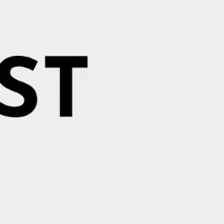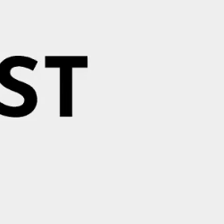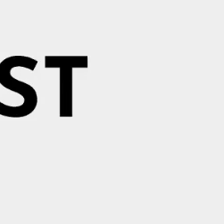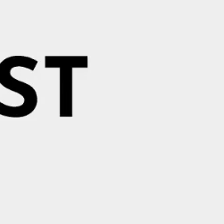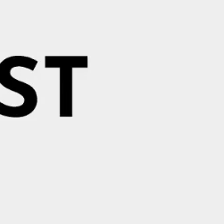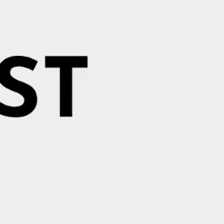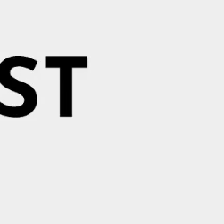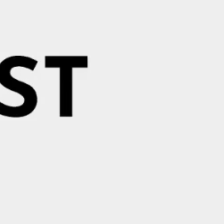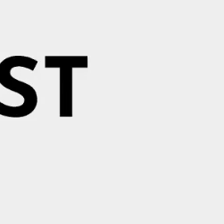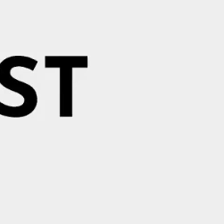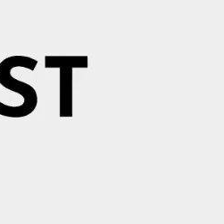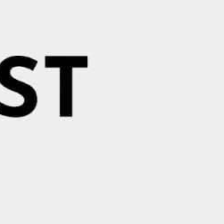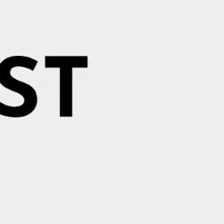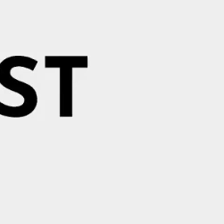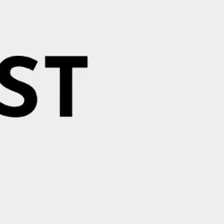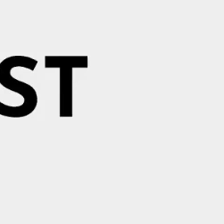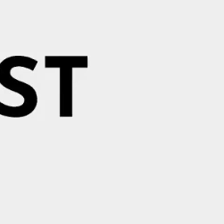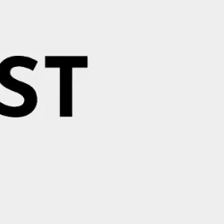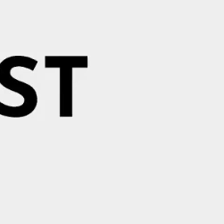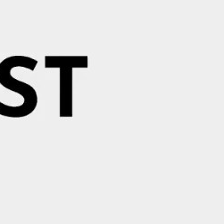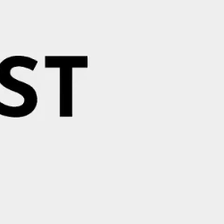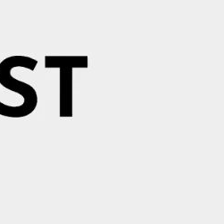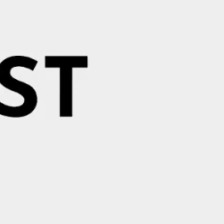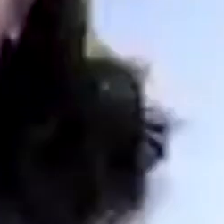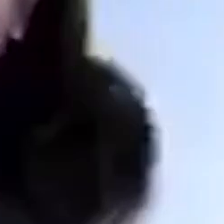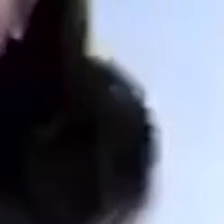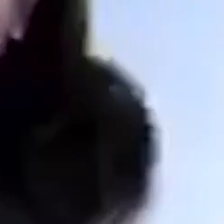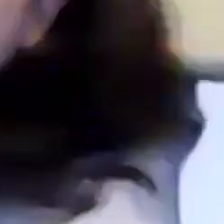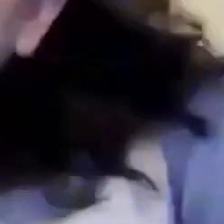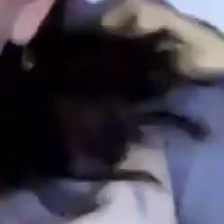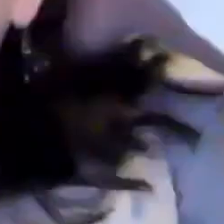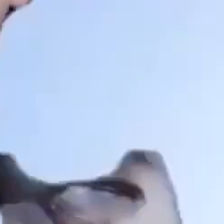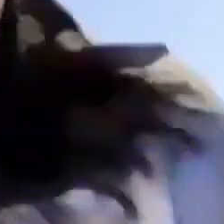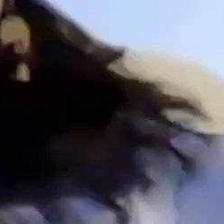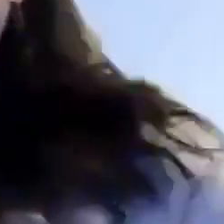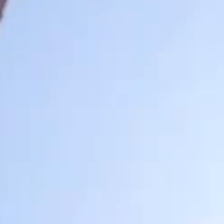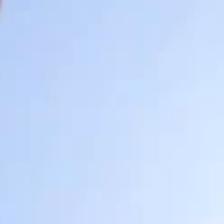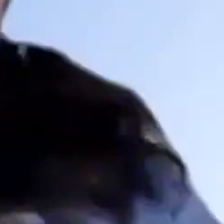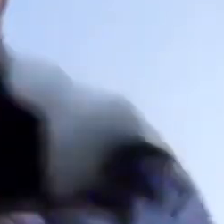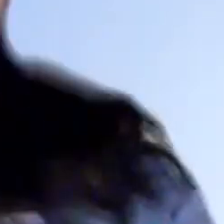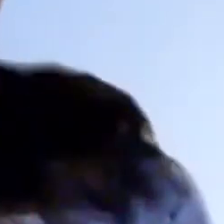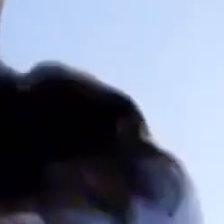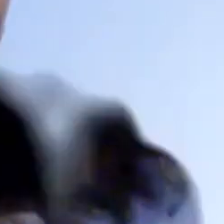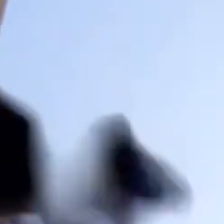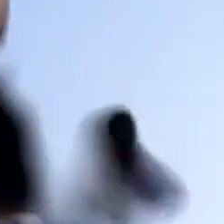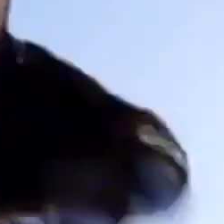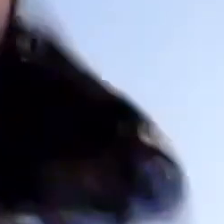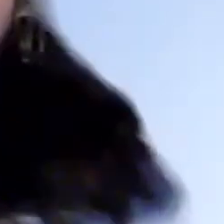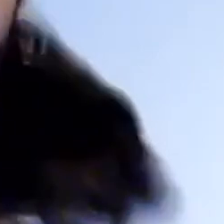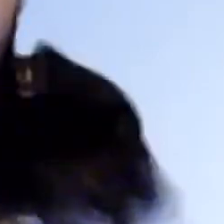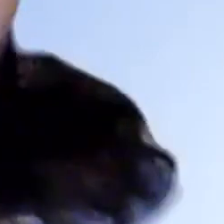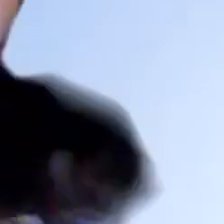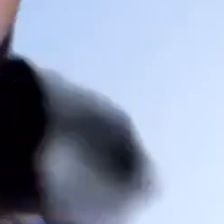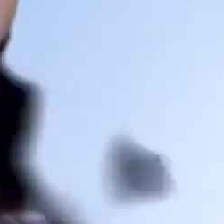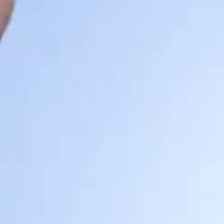course. Feel very, very excited about this. I mean, and you know, I'll also just say, going back to something Tara said